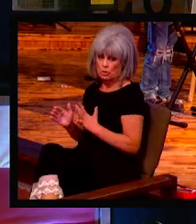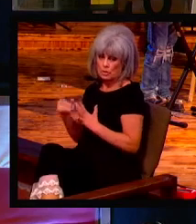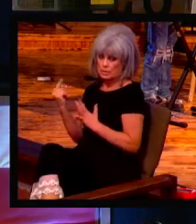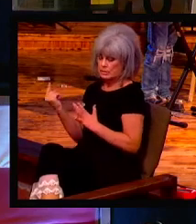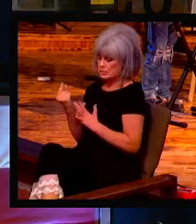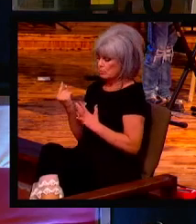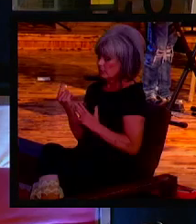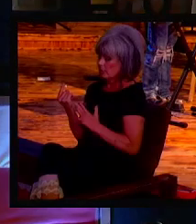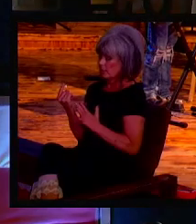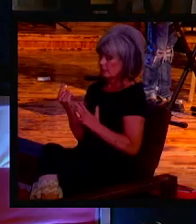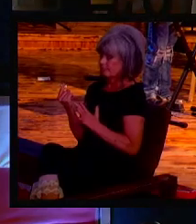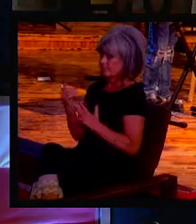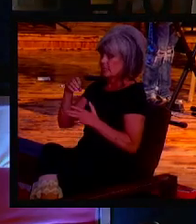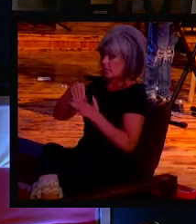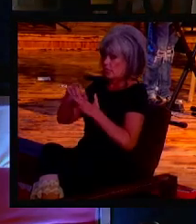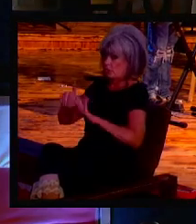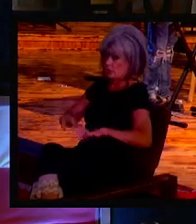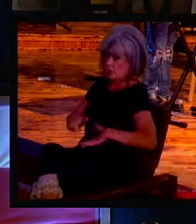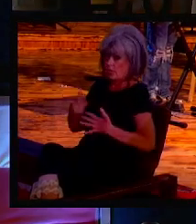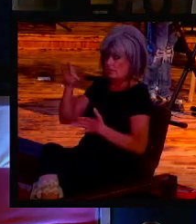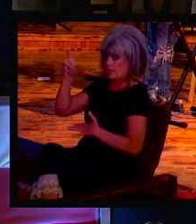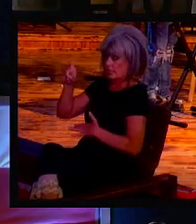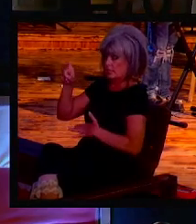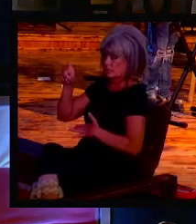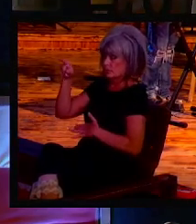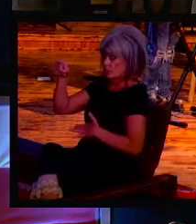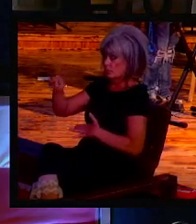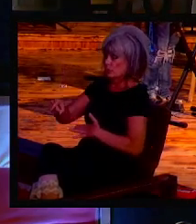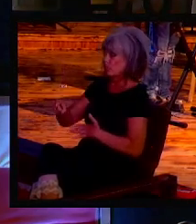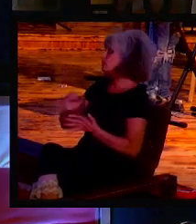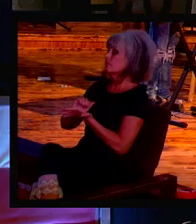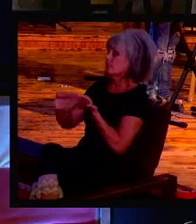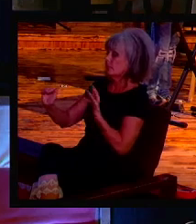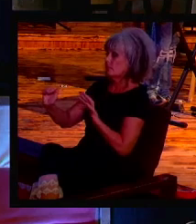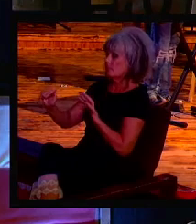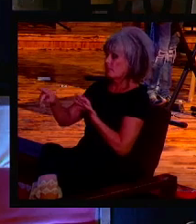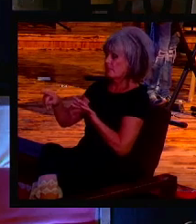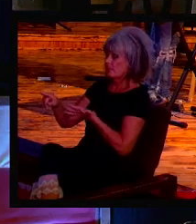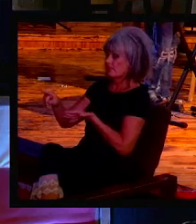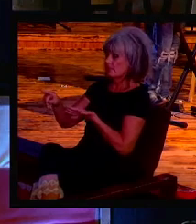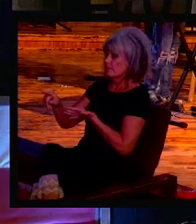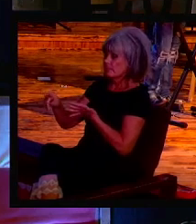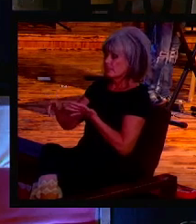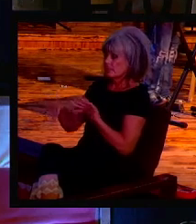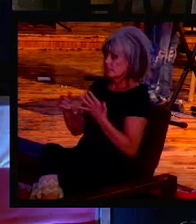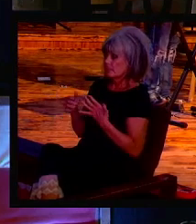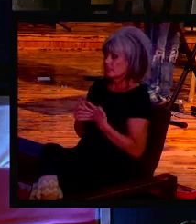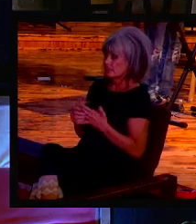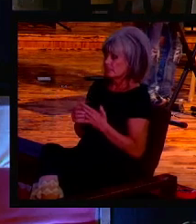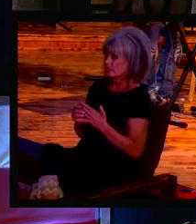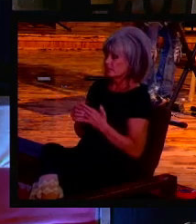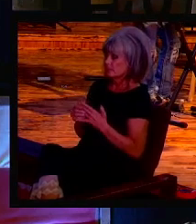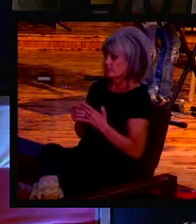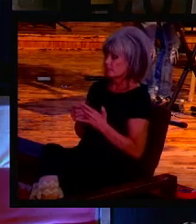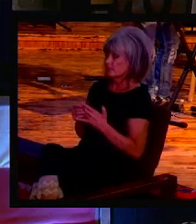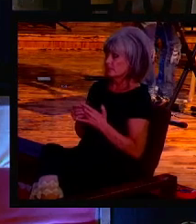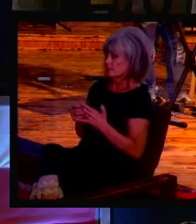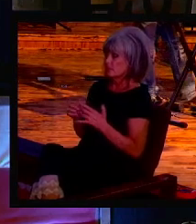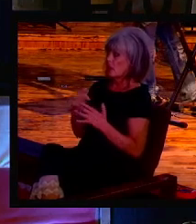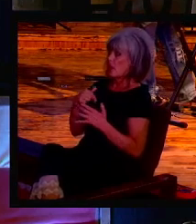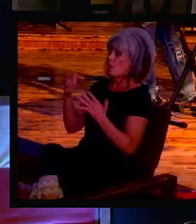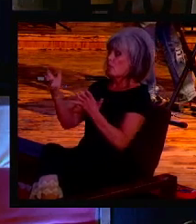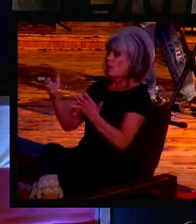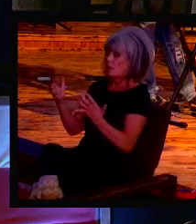in your life needs for you to forgive them. So I'm priming the pump right now because I want you to get